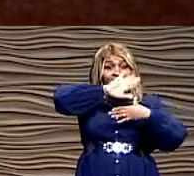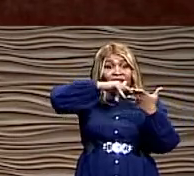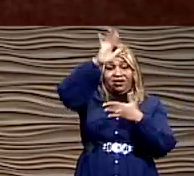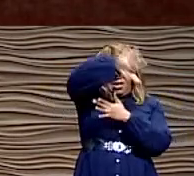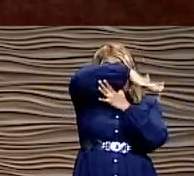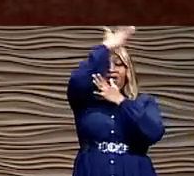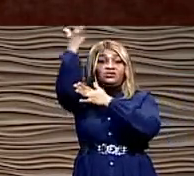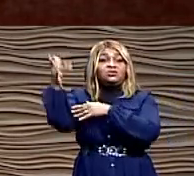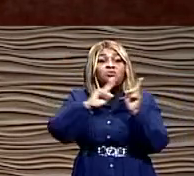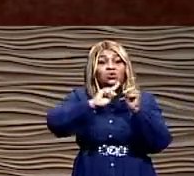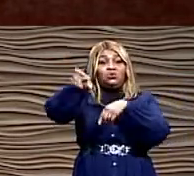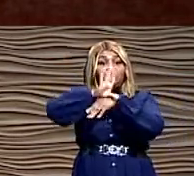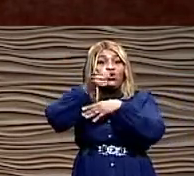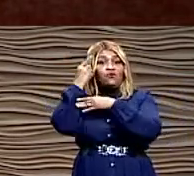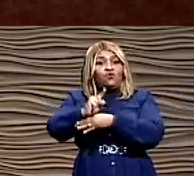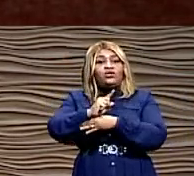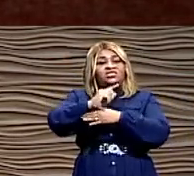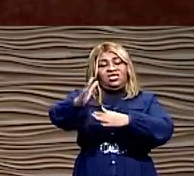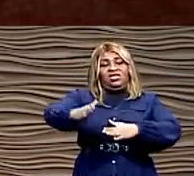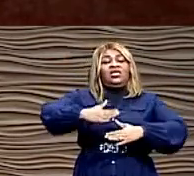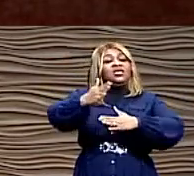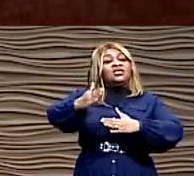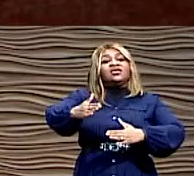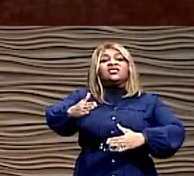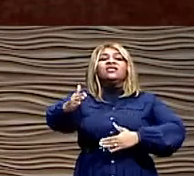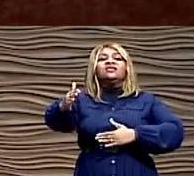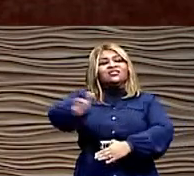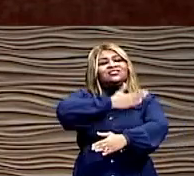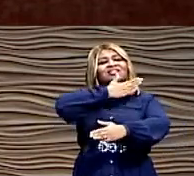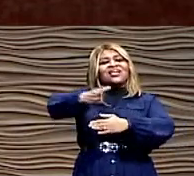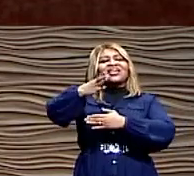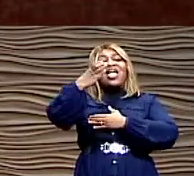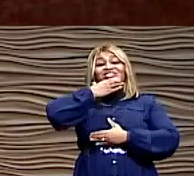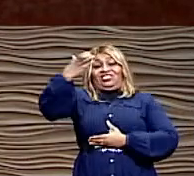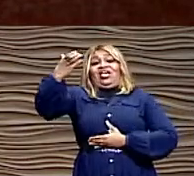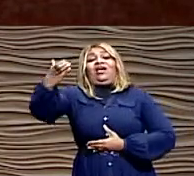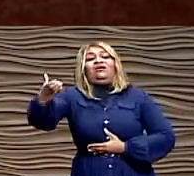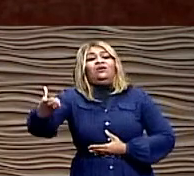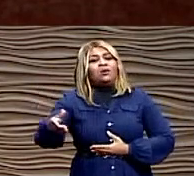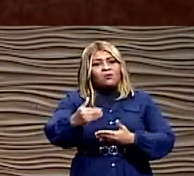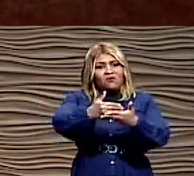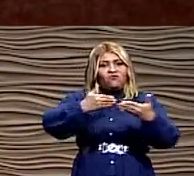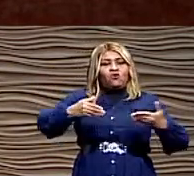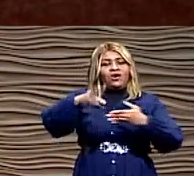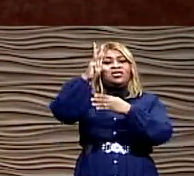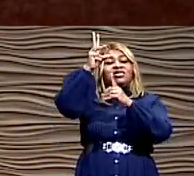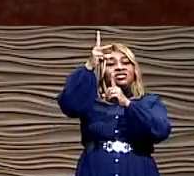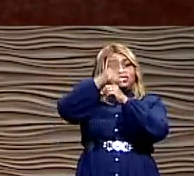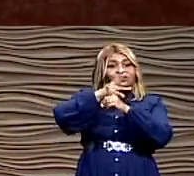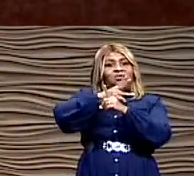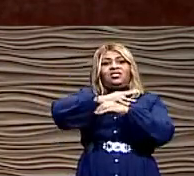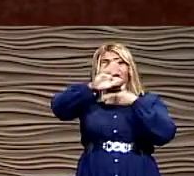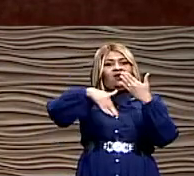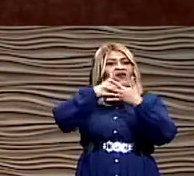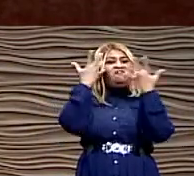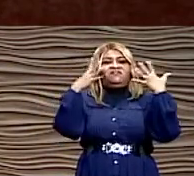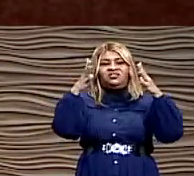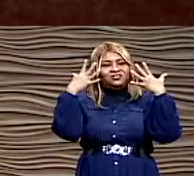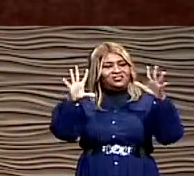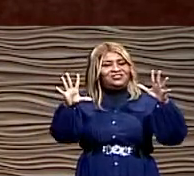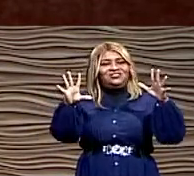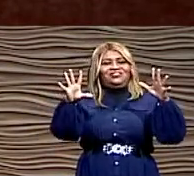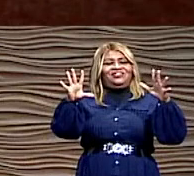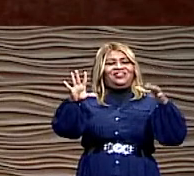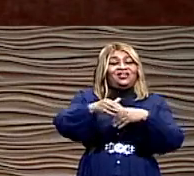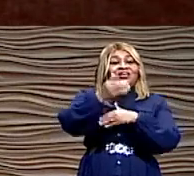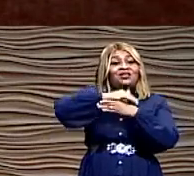Some go to church for to sing and shout, way in the middle of the air. Before 6 months these all turned out, way in